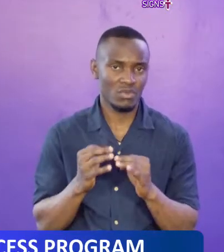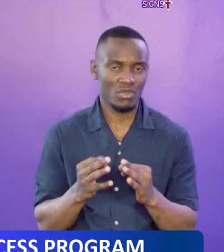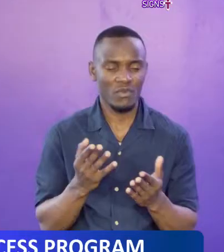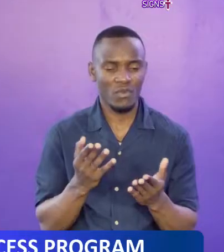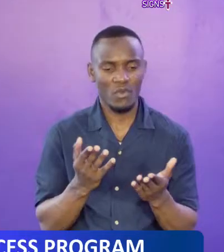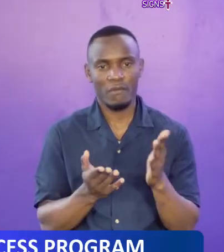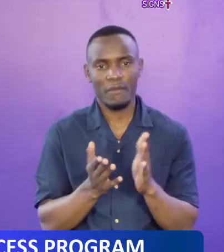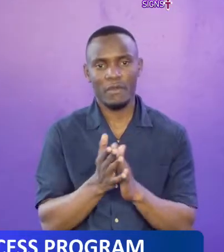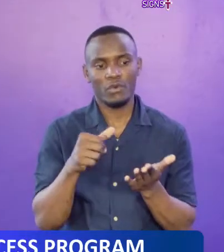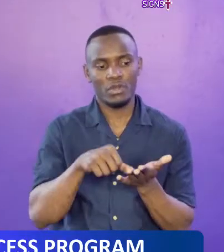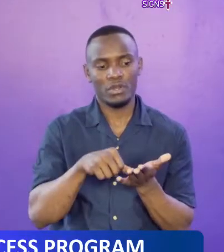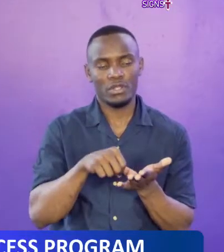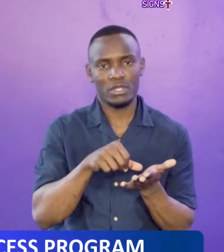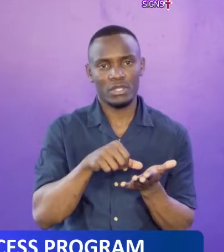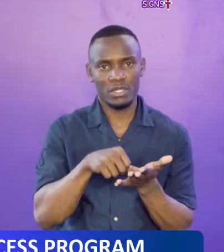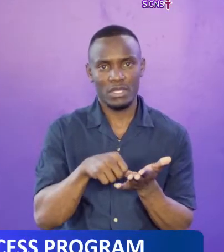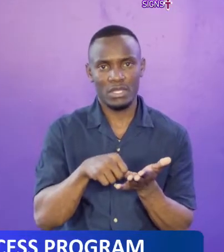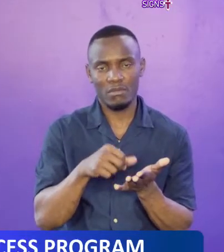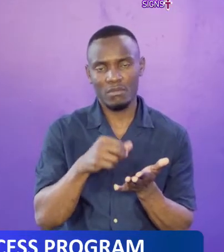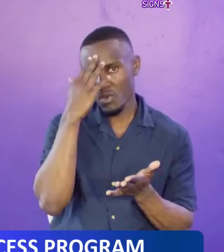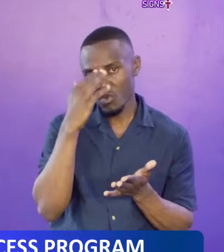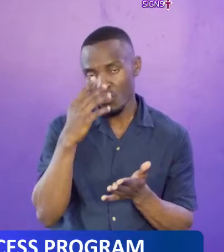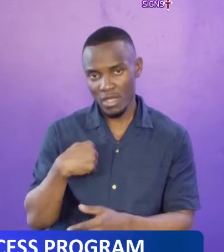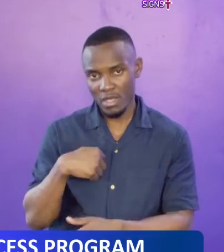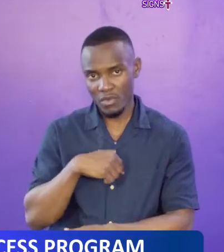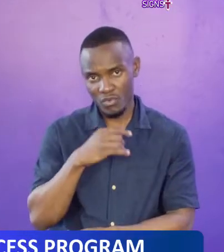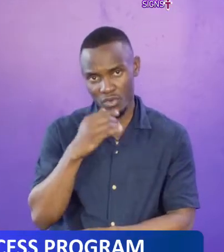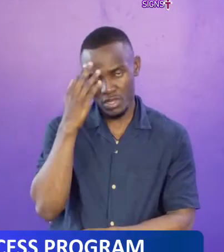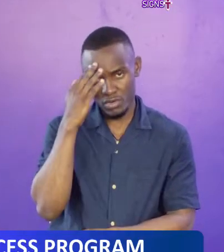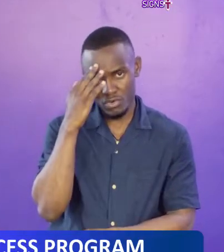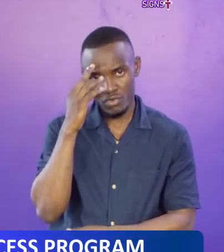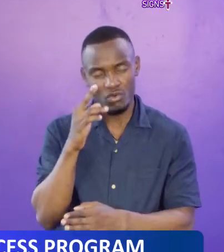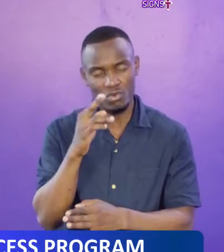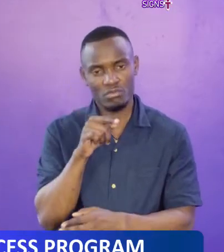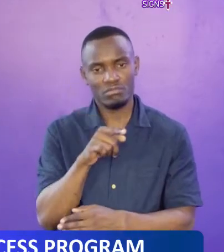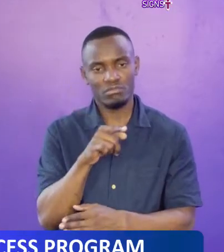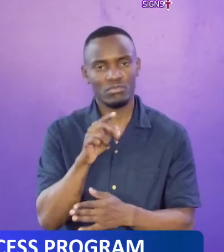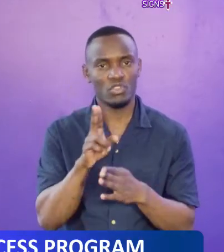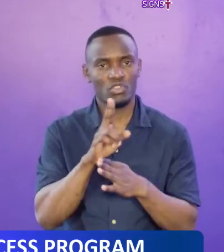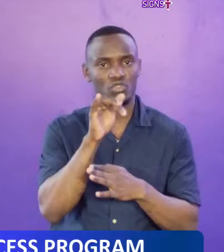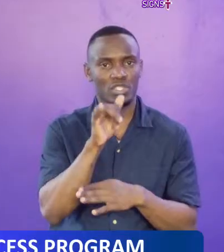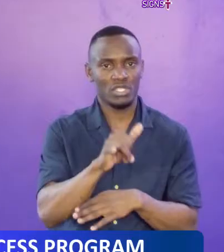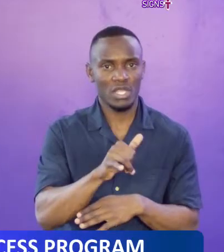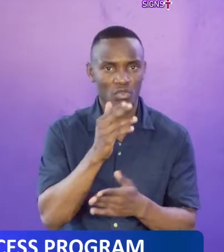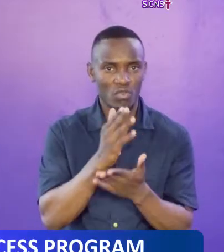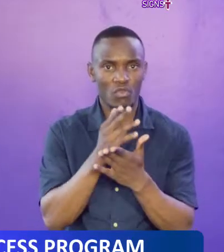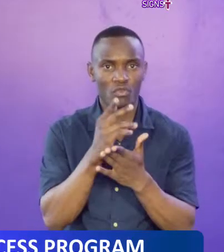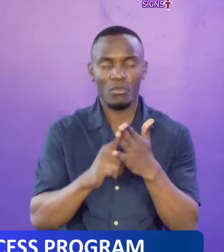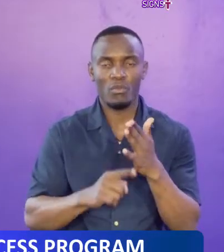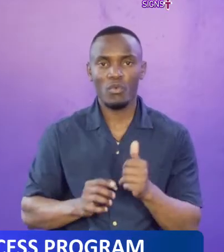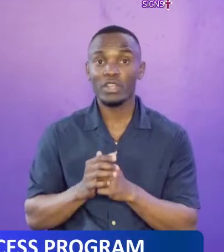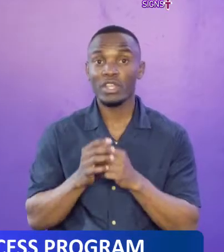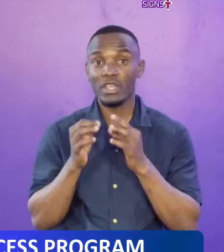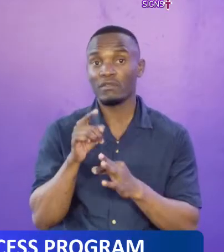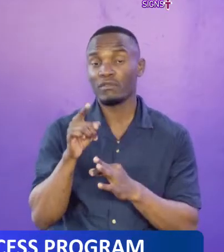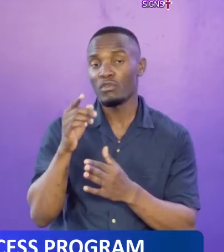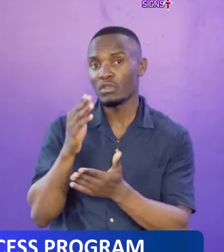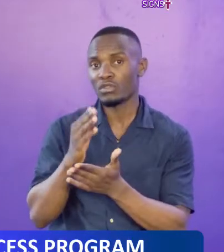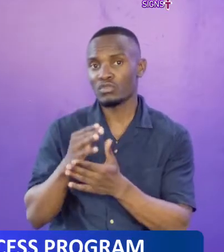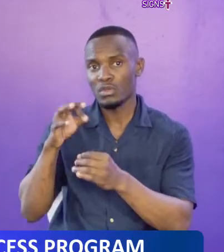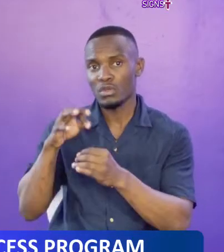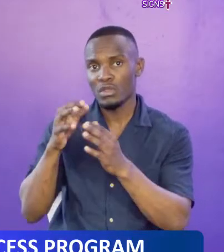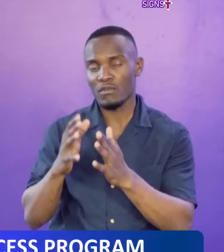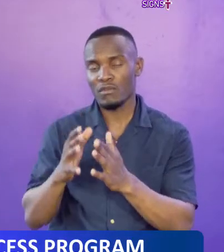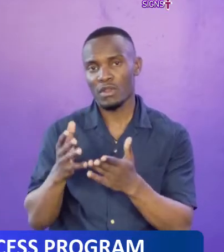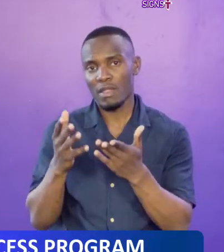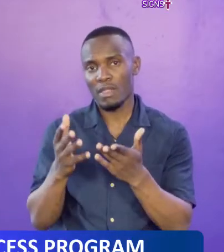Yes, because we know the IBC uses that to ascertain if you are the voter within that particular polling station or not.